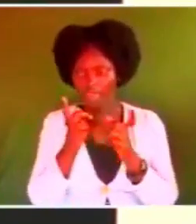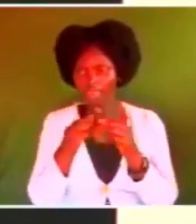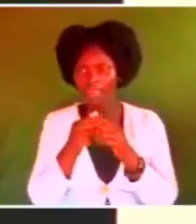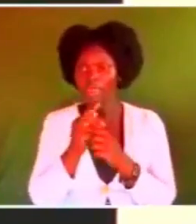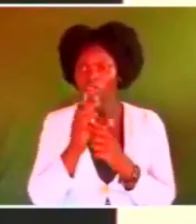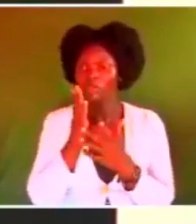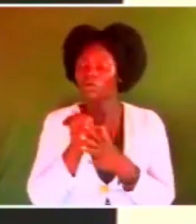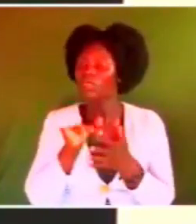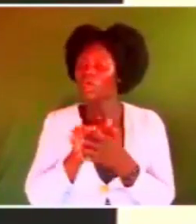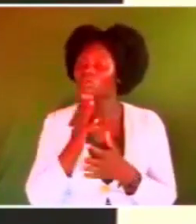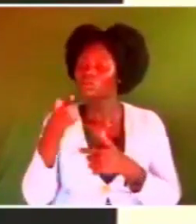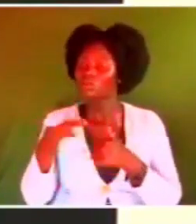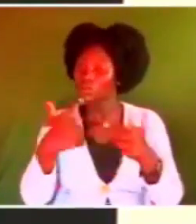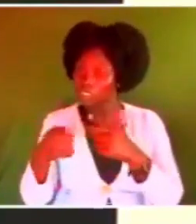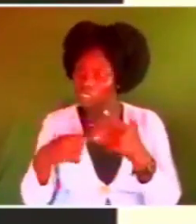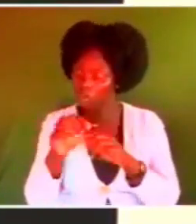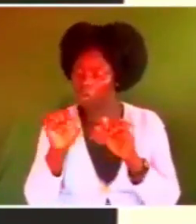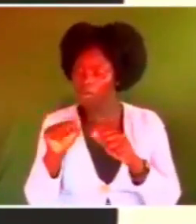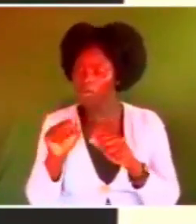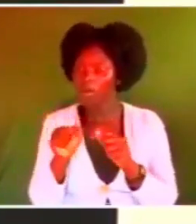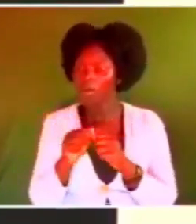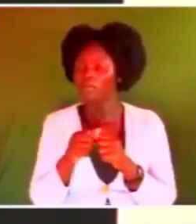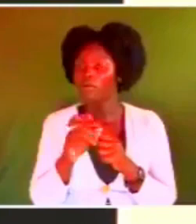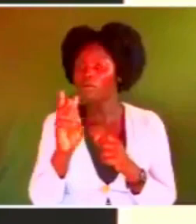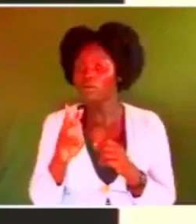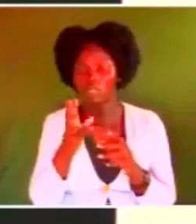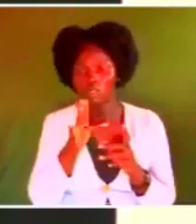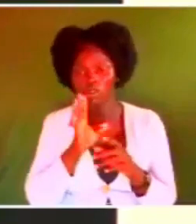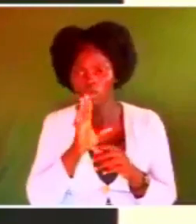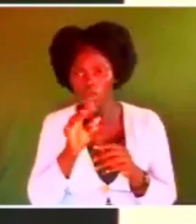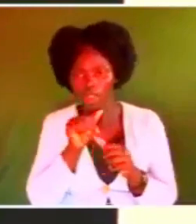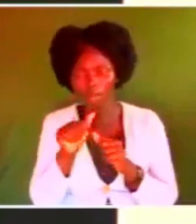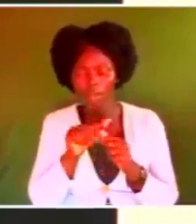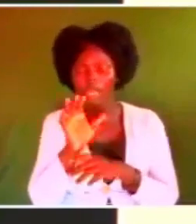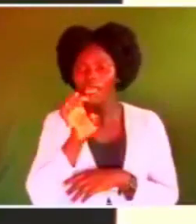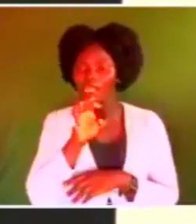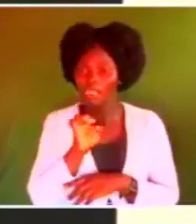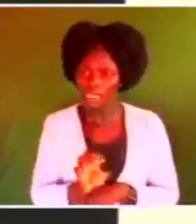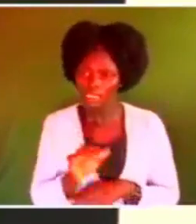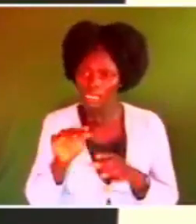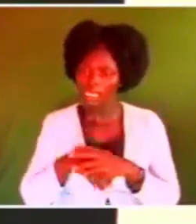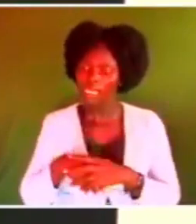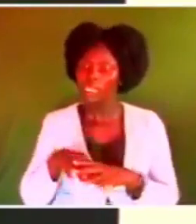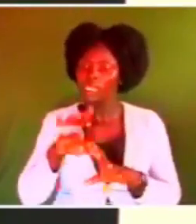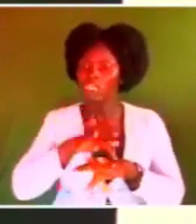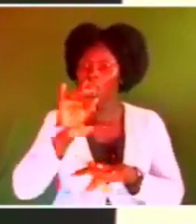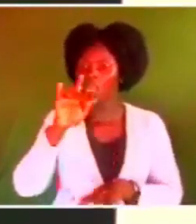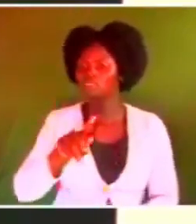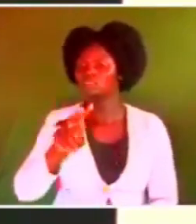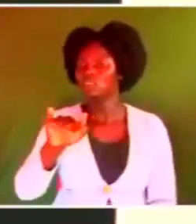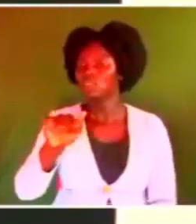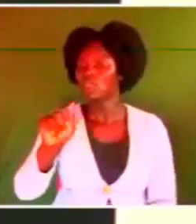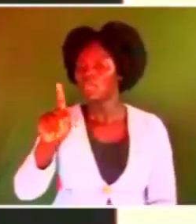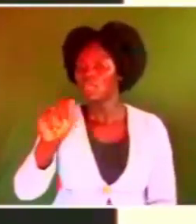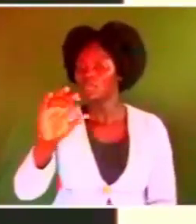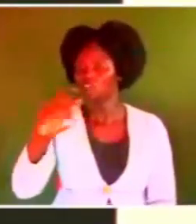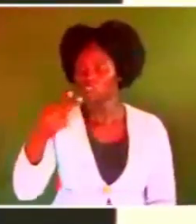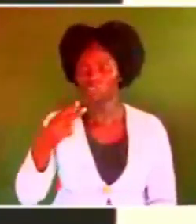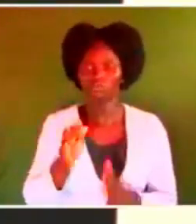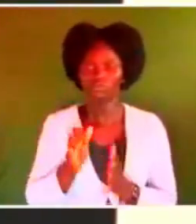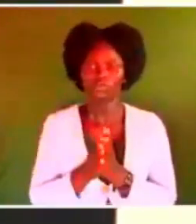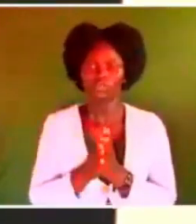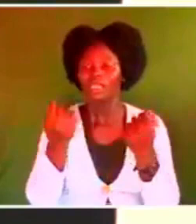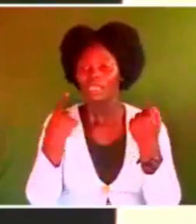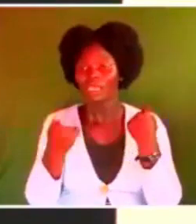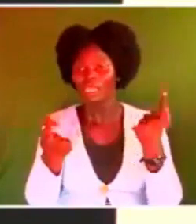continue. We shall convene Aaron, we shall talk to the elders in Nyakach, in Kericho, we shall